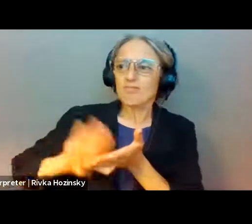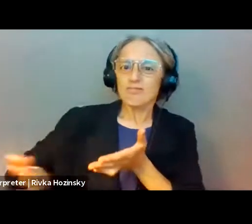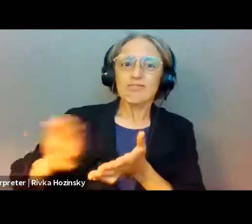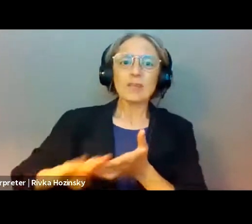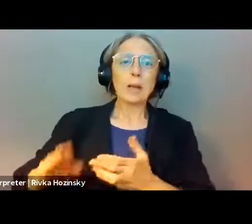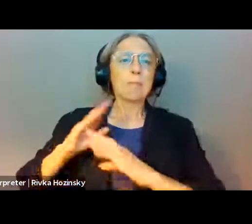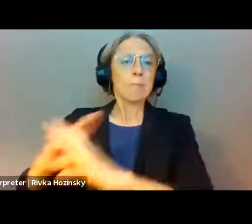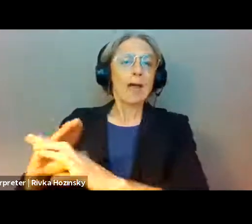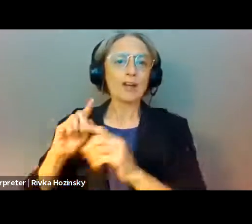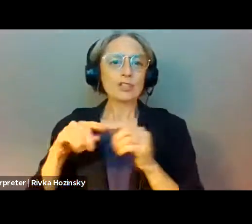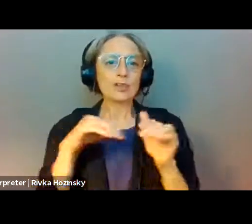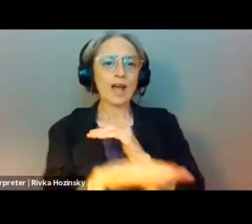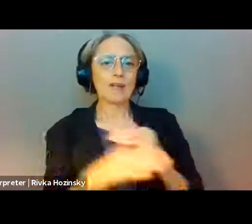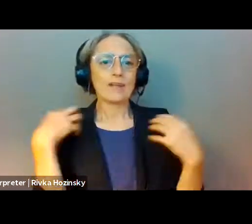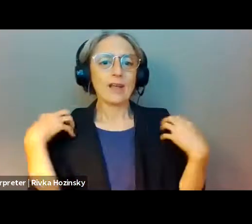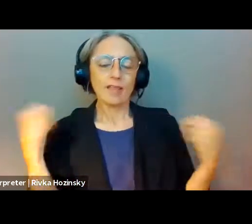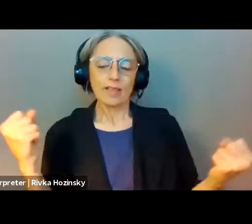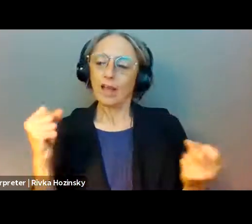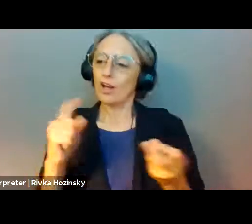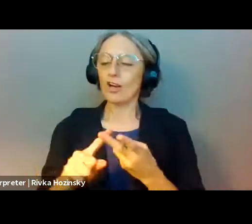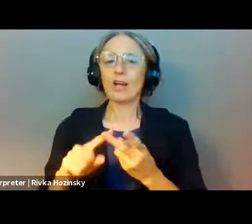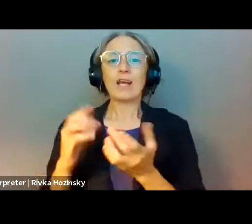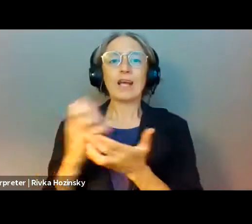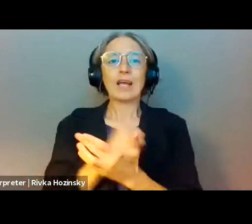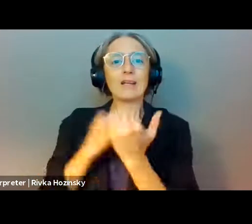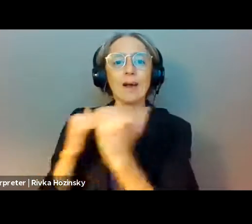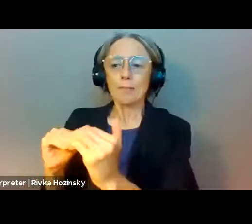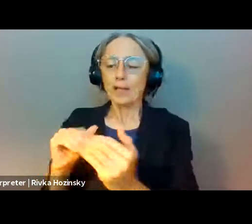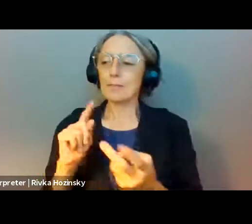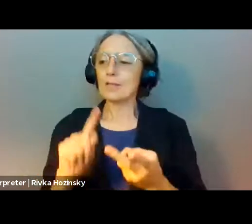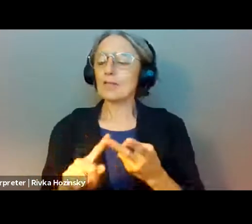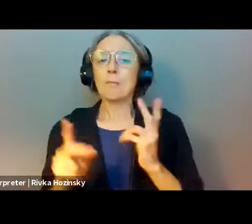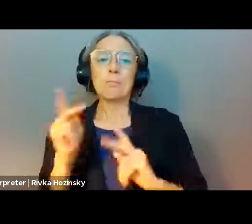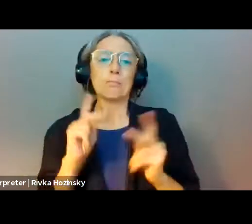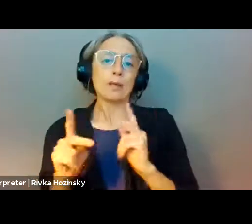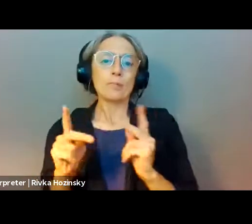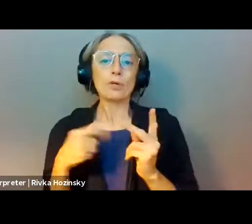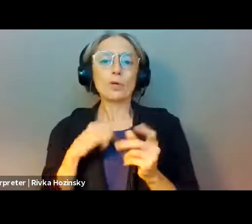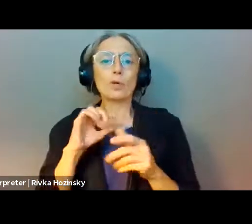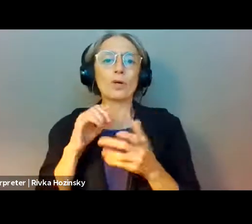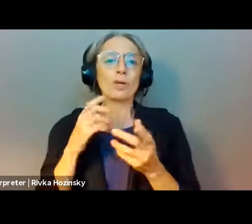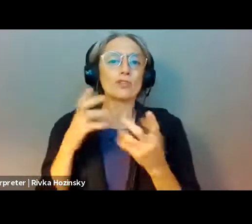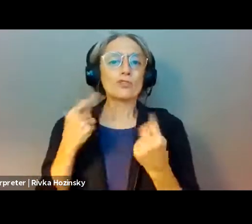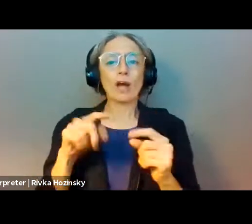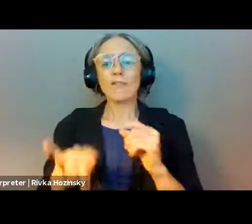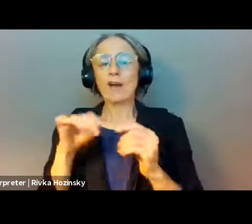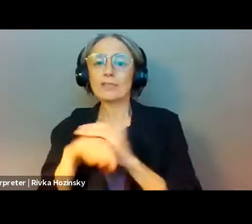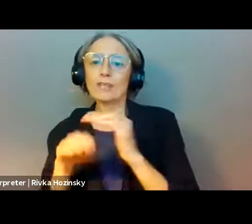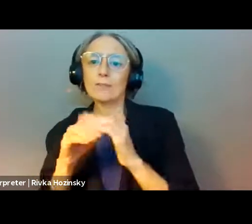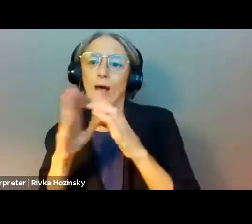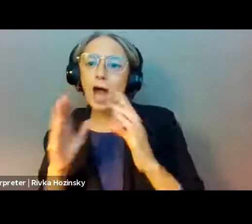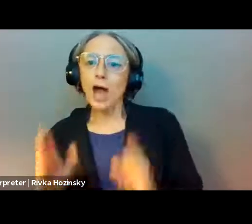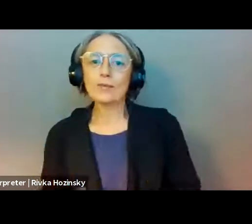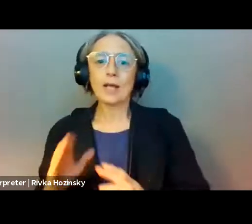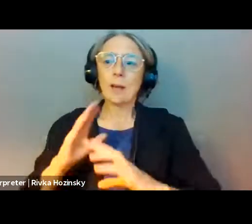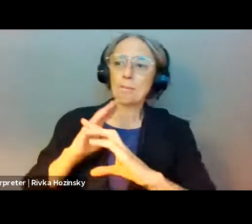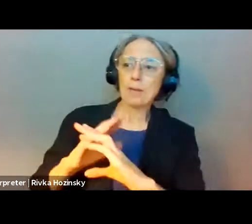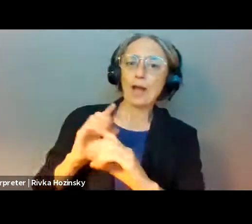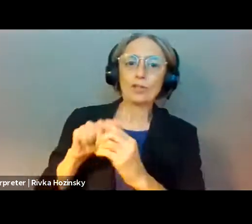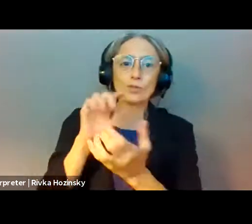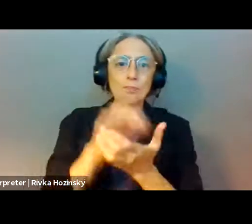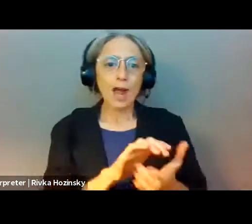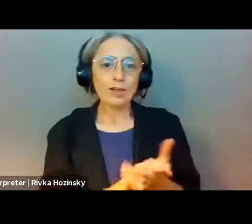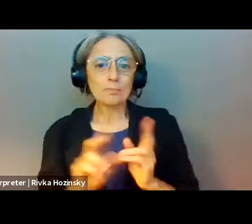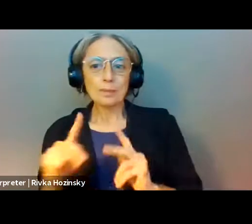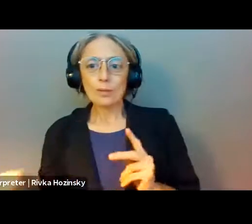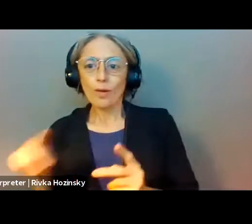to income limits for those seeking accessible housing, to barriers to marry who you love, to the